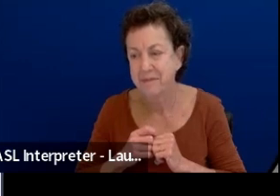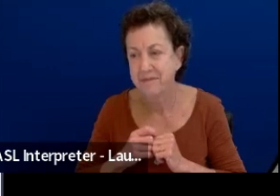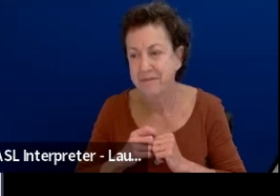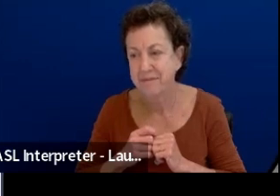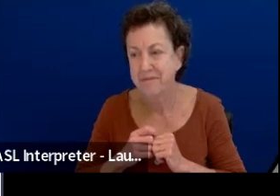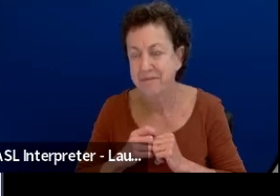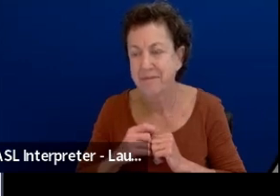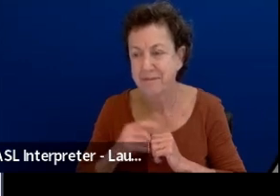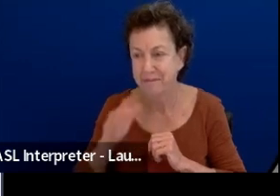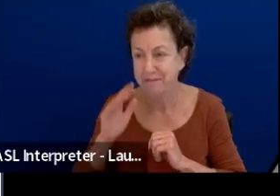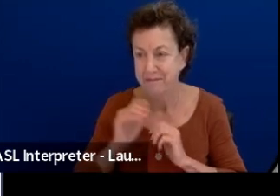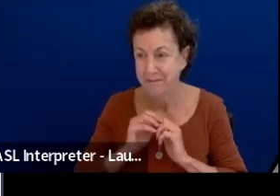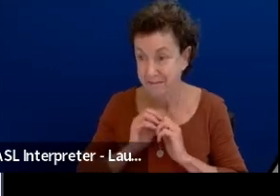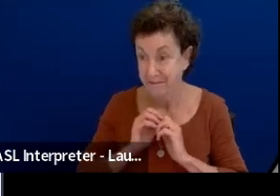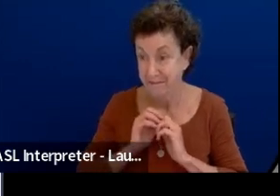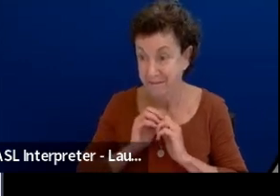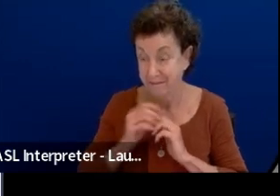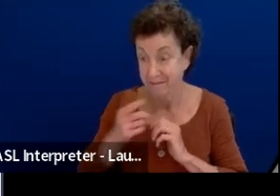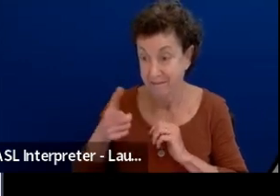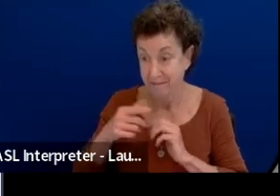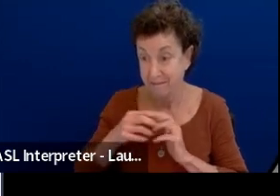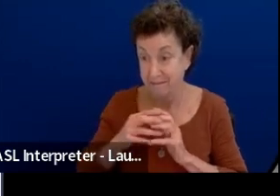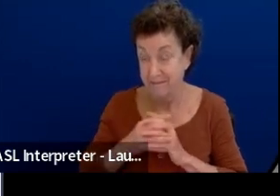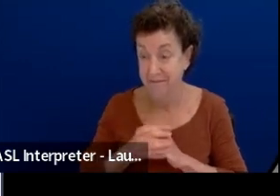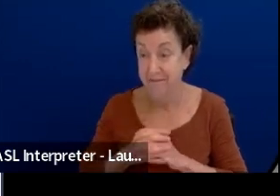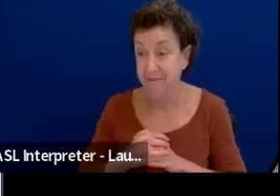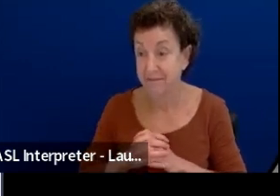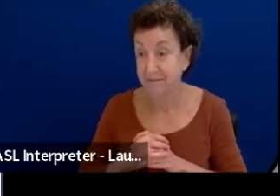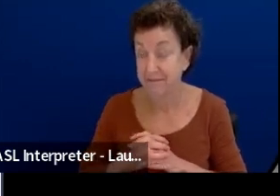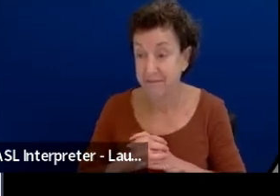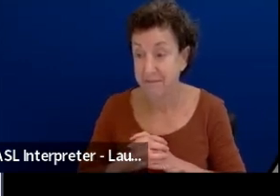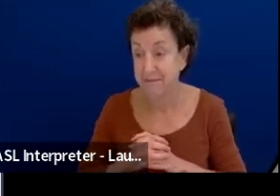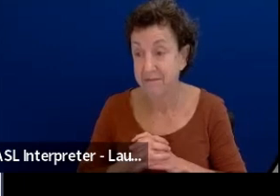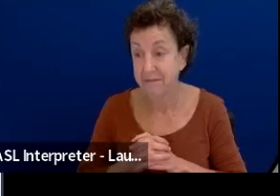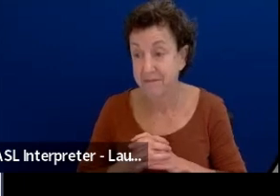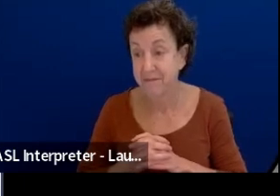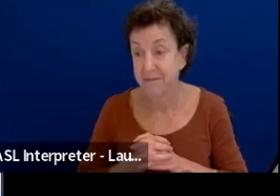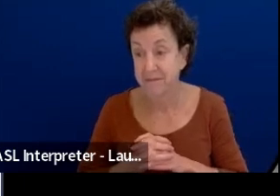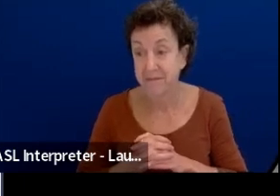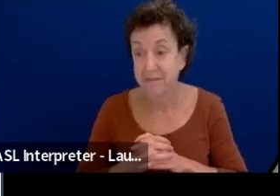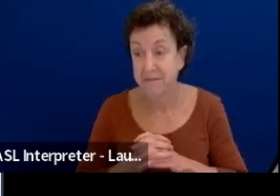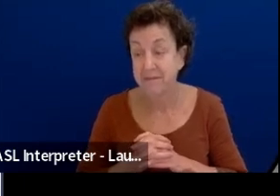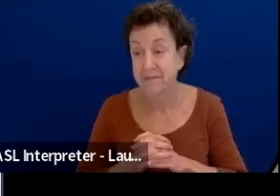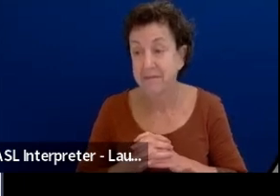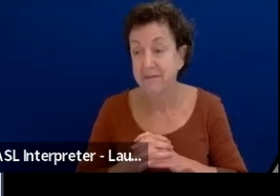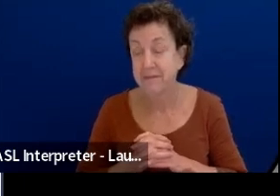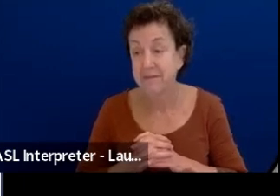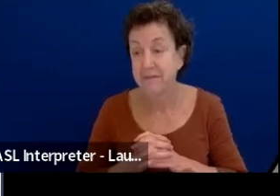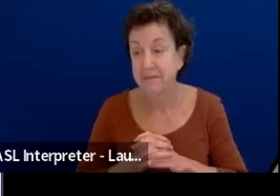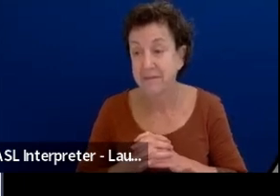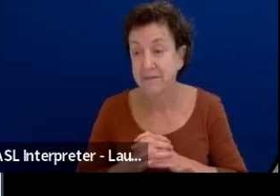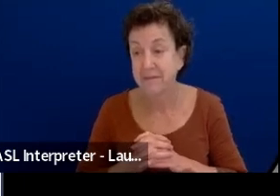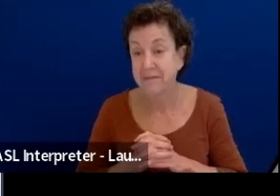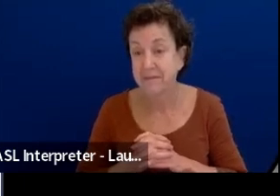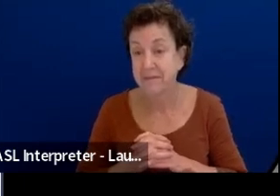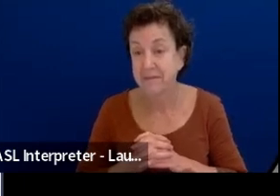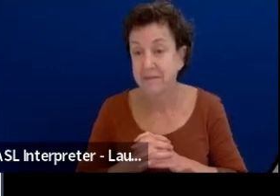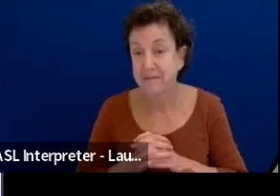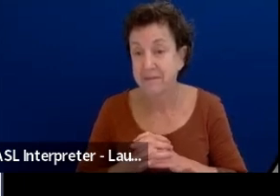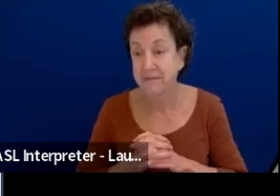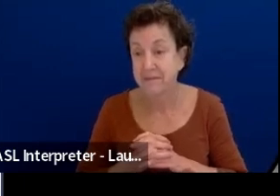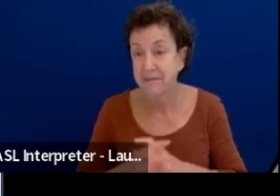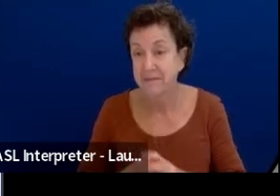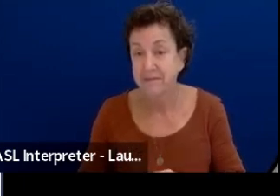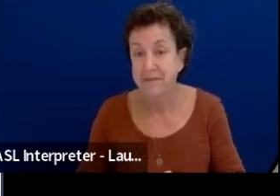Or if you have a web-based email service like Gmail or something that